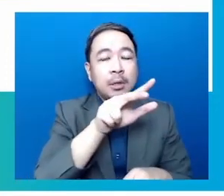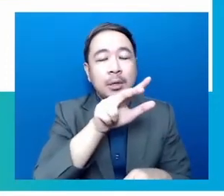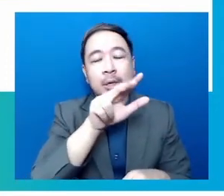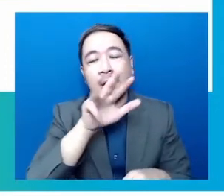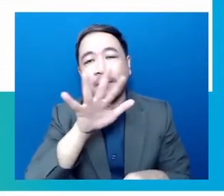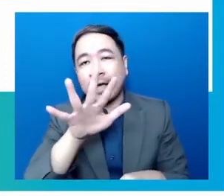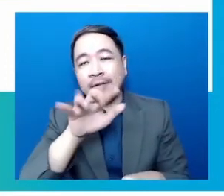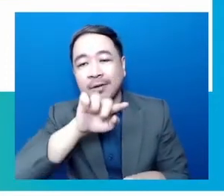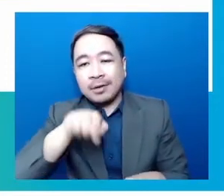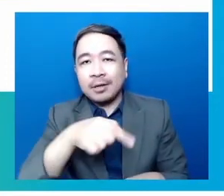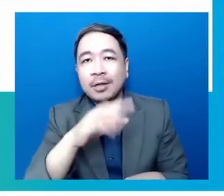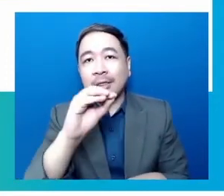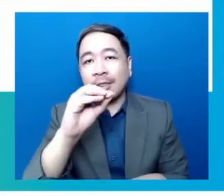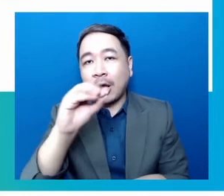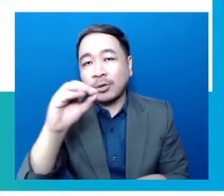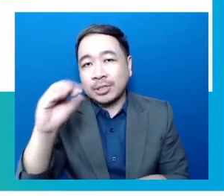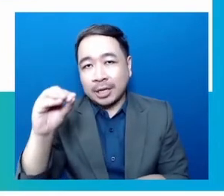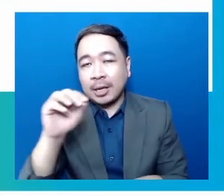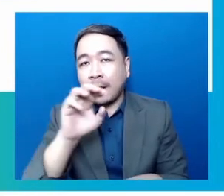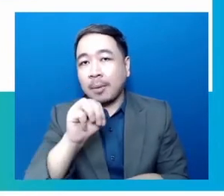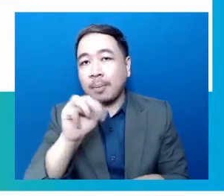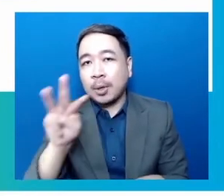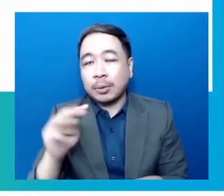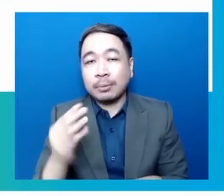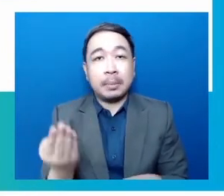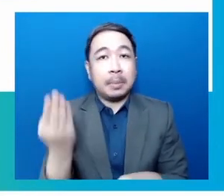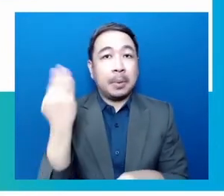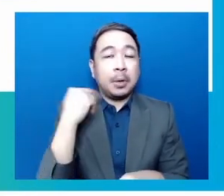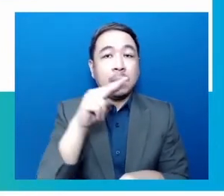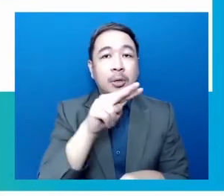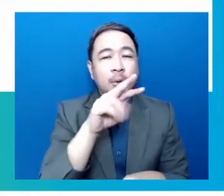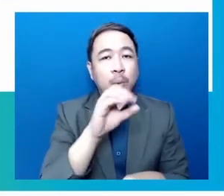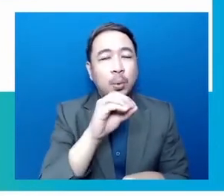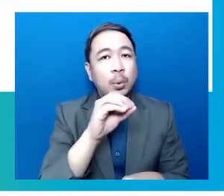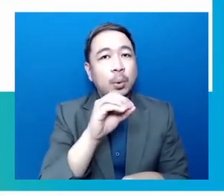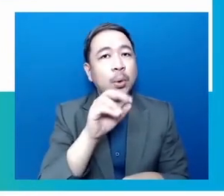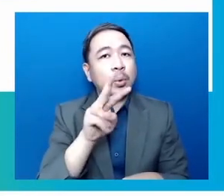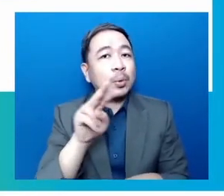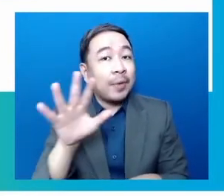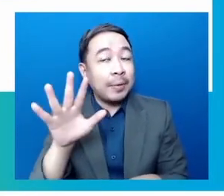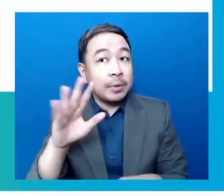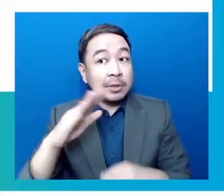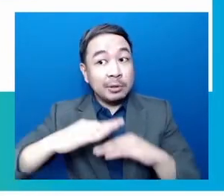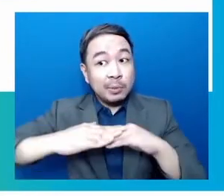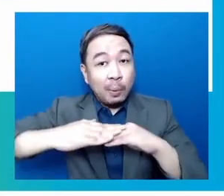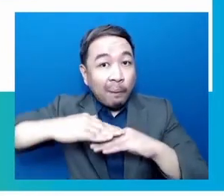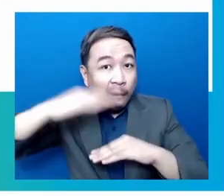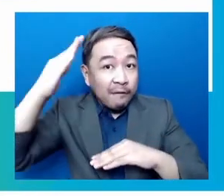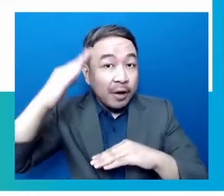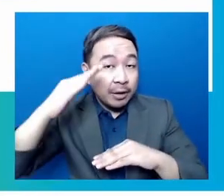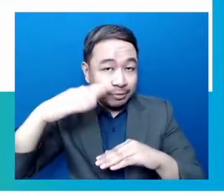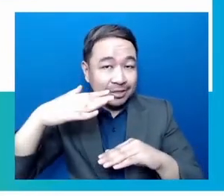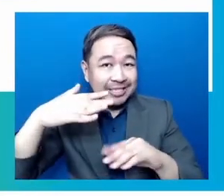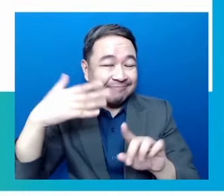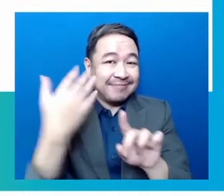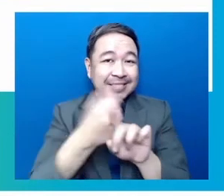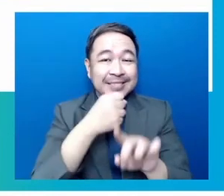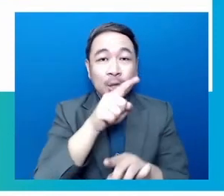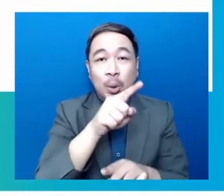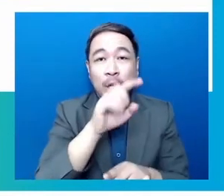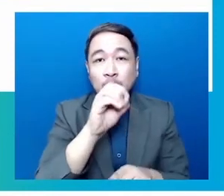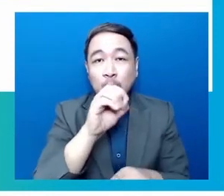35,635 megawatt in 2025. That means the overcapacity will reach 104% of the